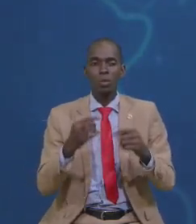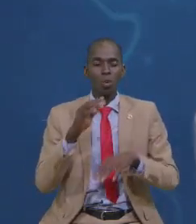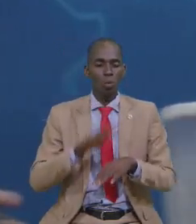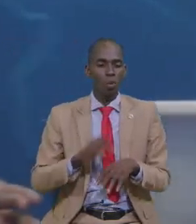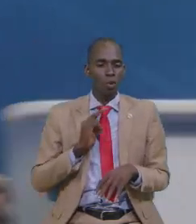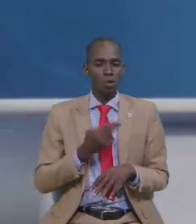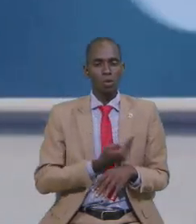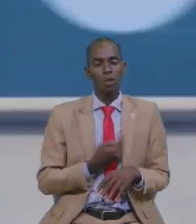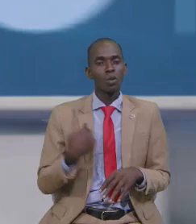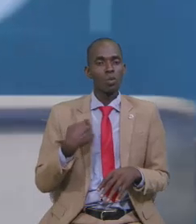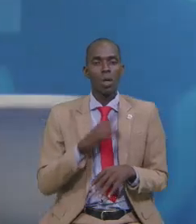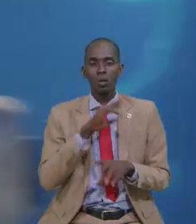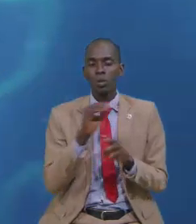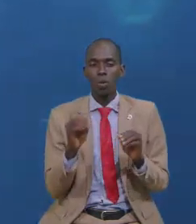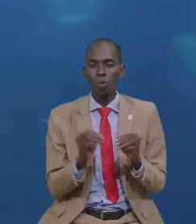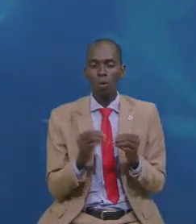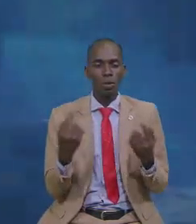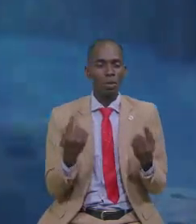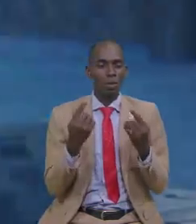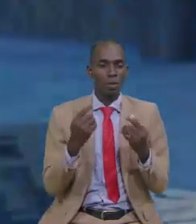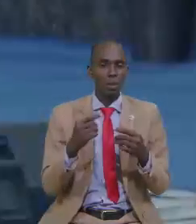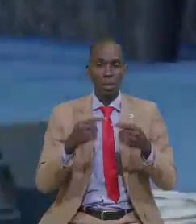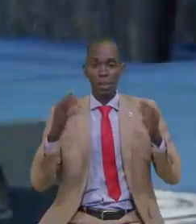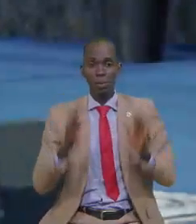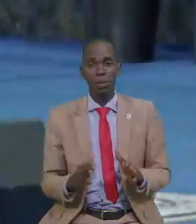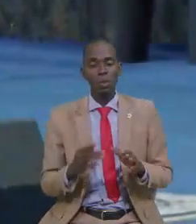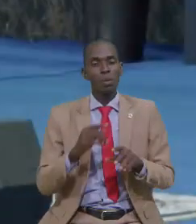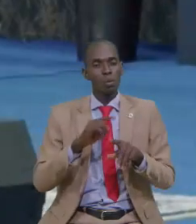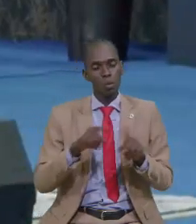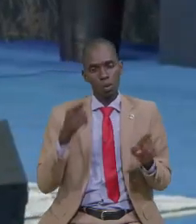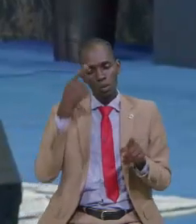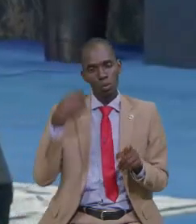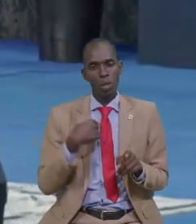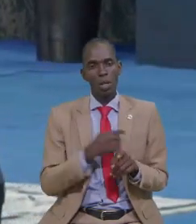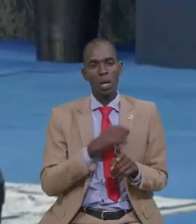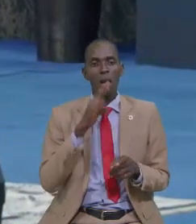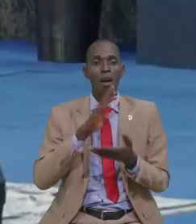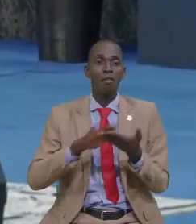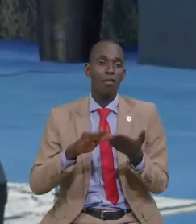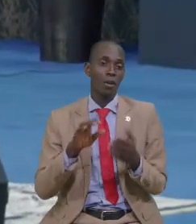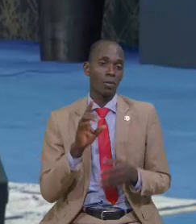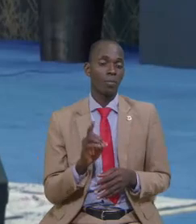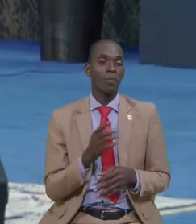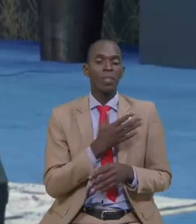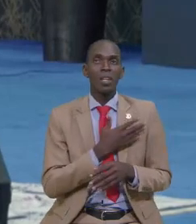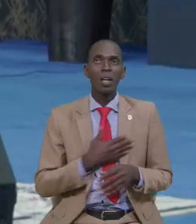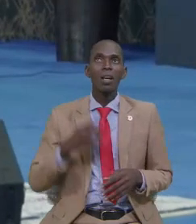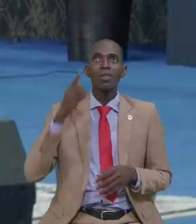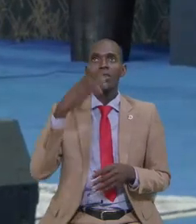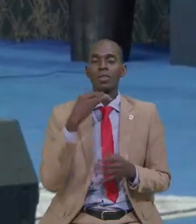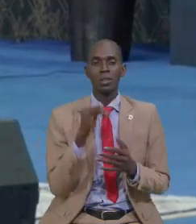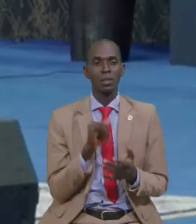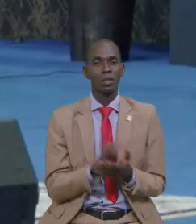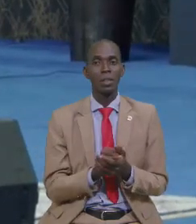We become the friend of God. God said, can I do anything that I'll